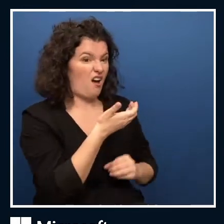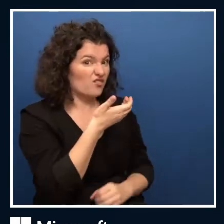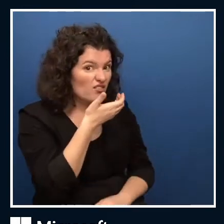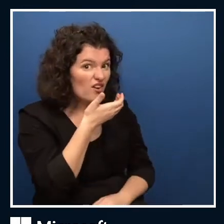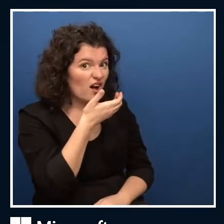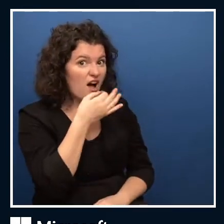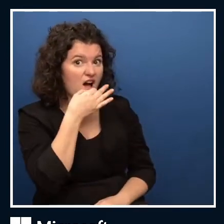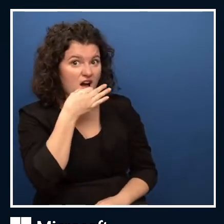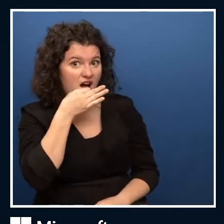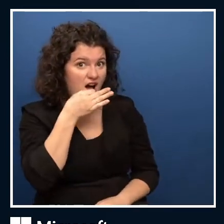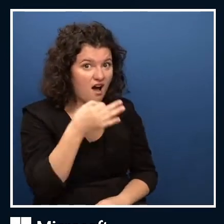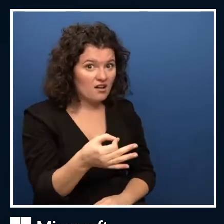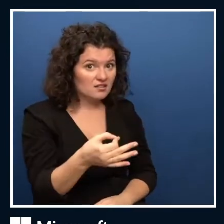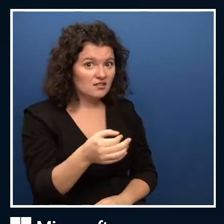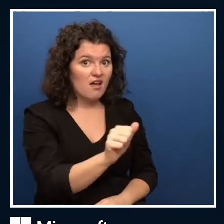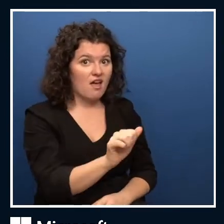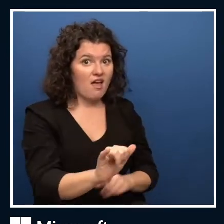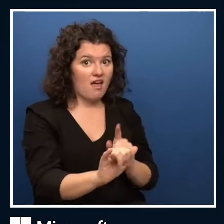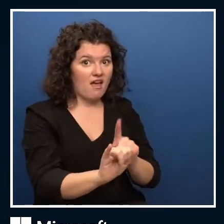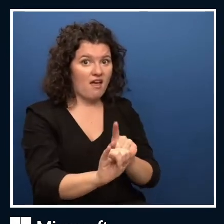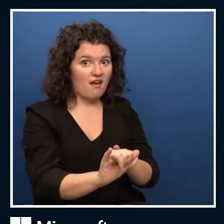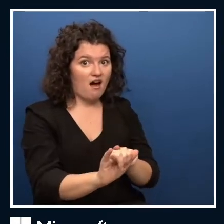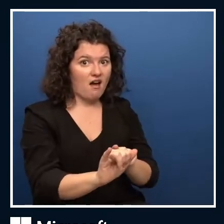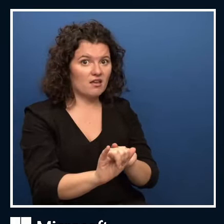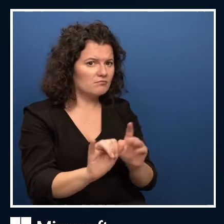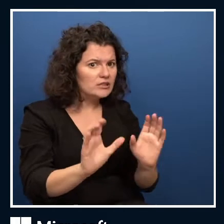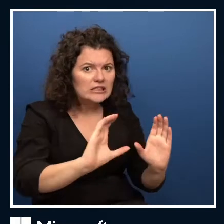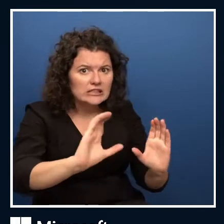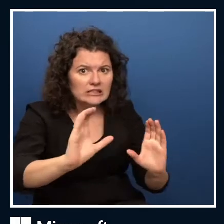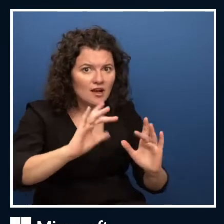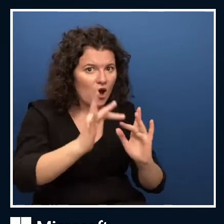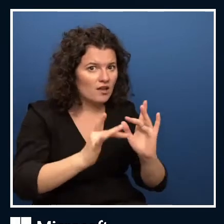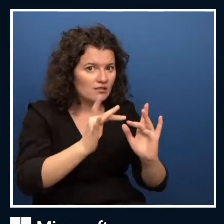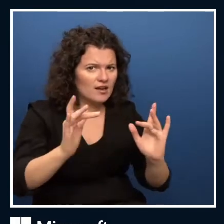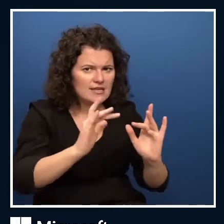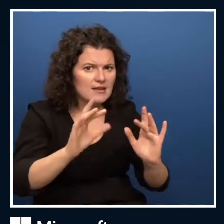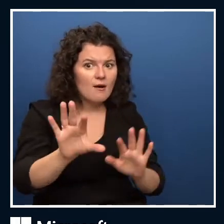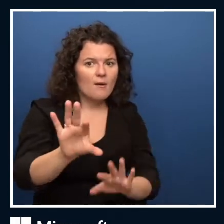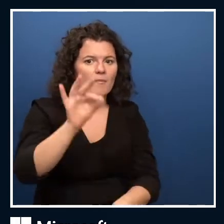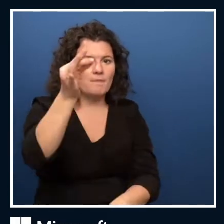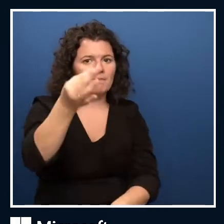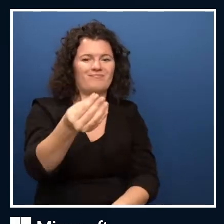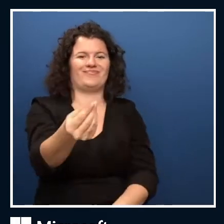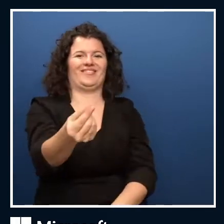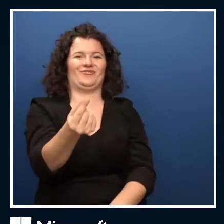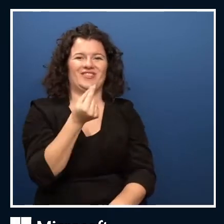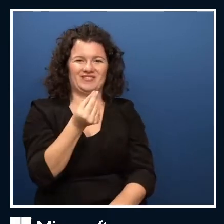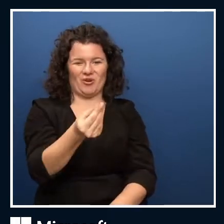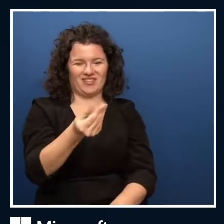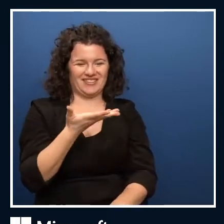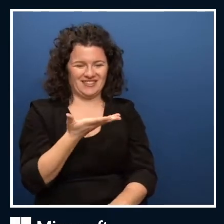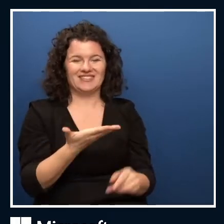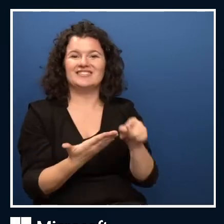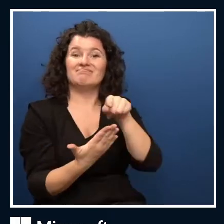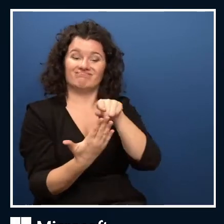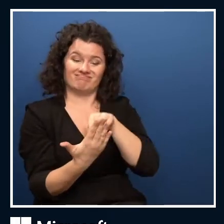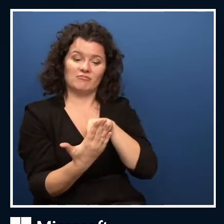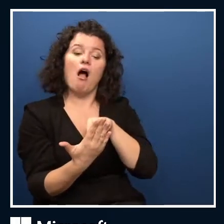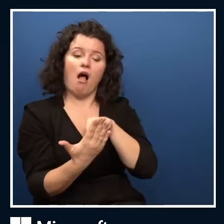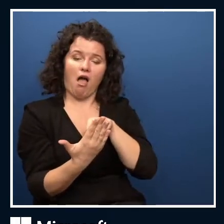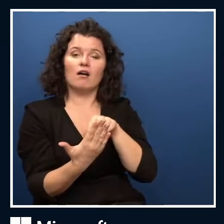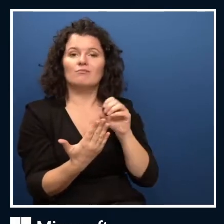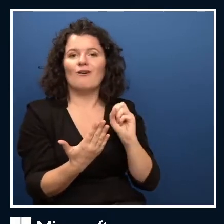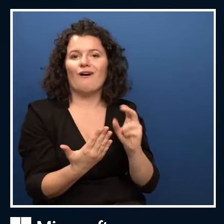help you to find it on the internet. So this is why I think conversational AI and NLP is very,